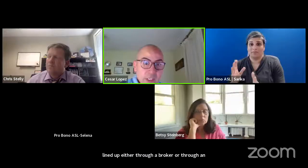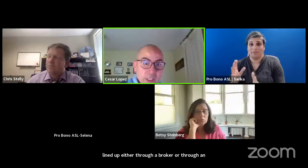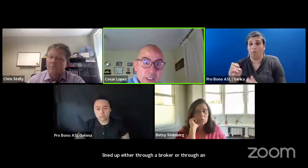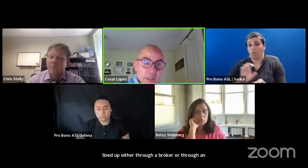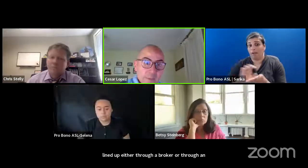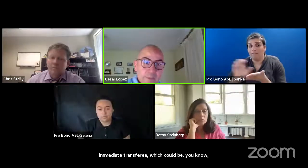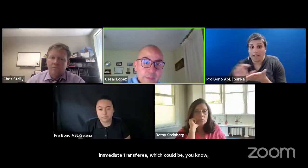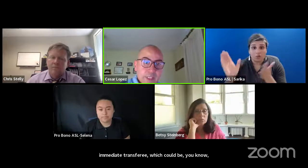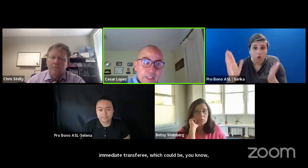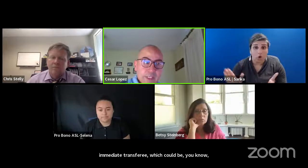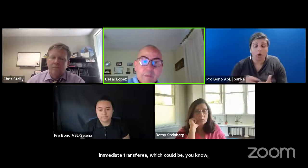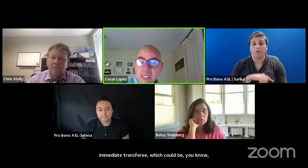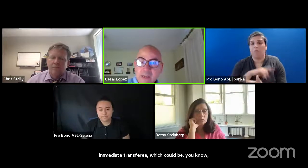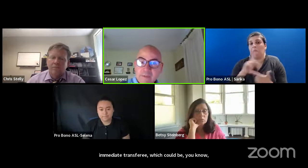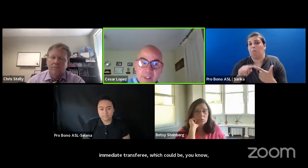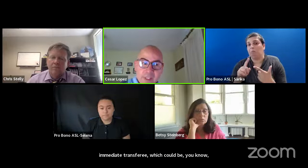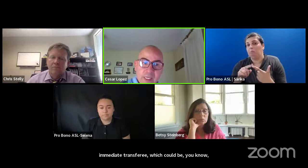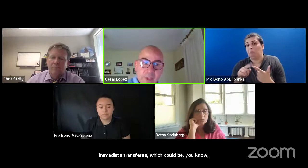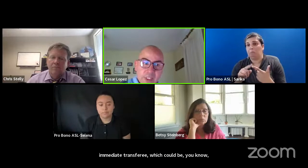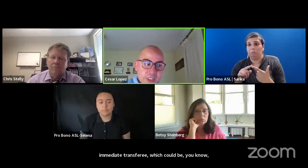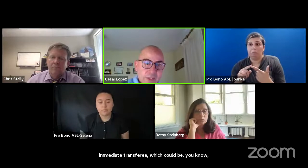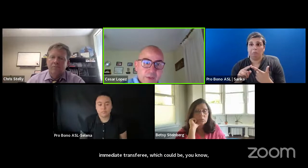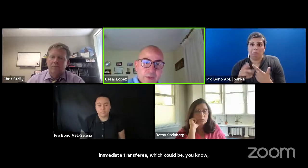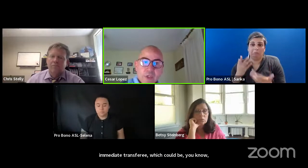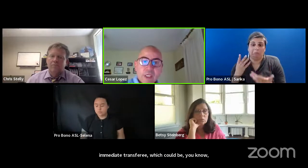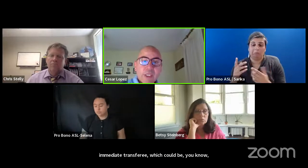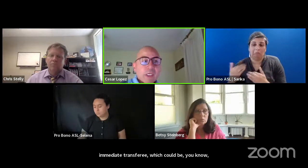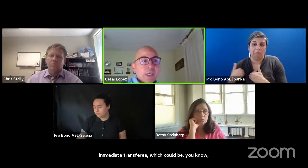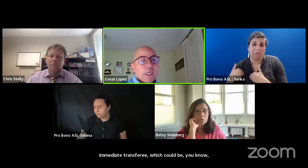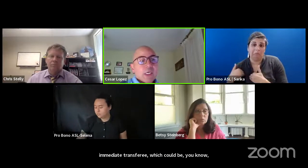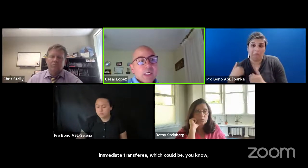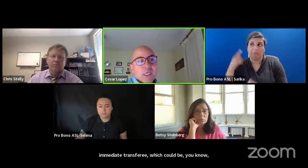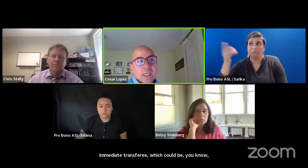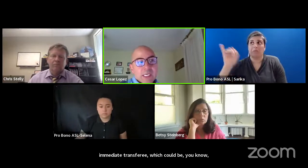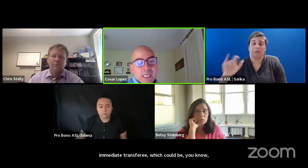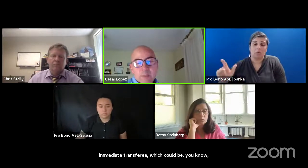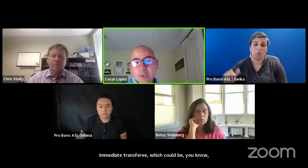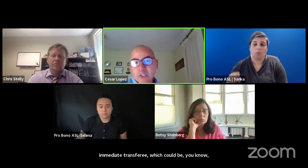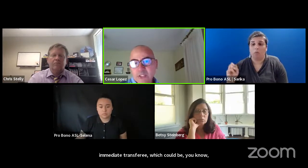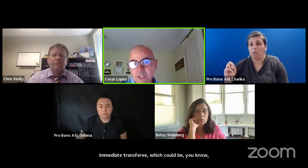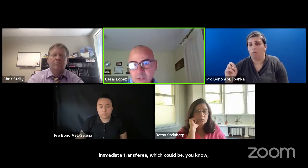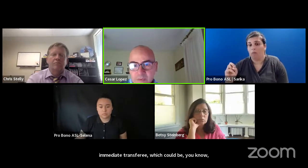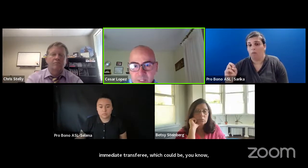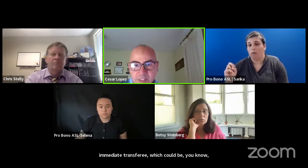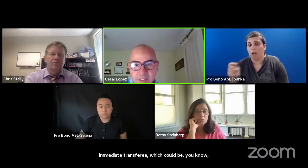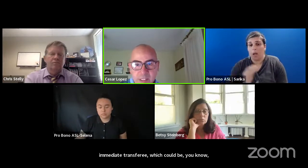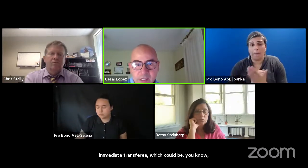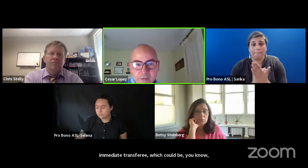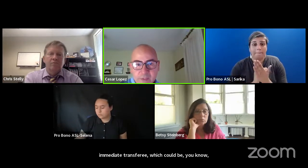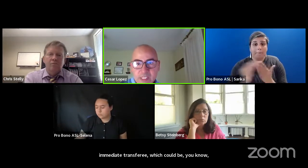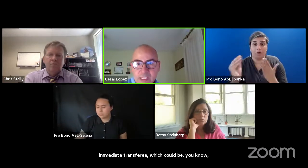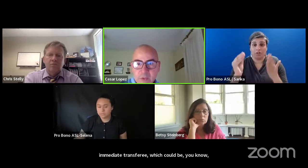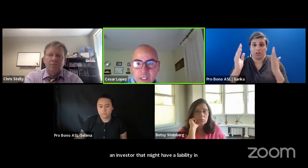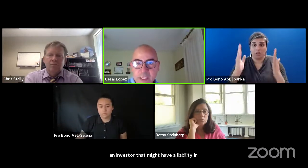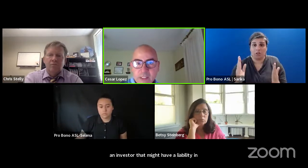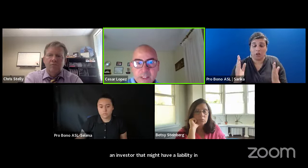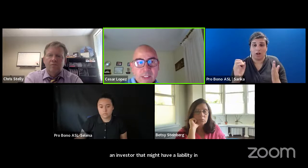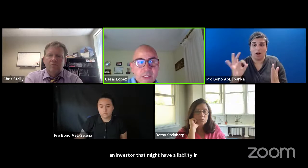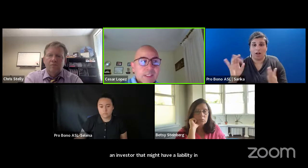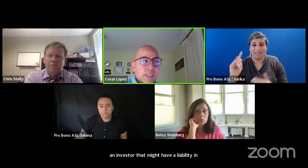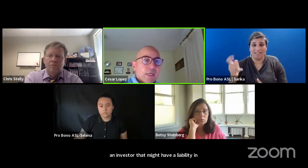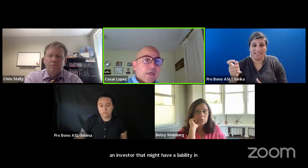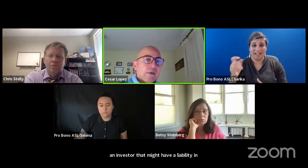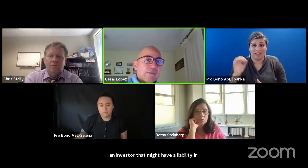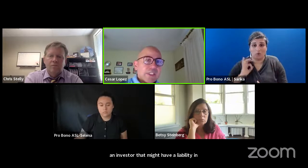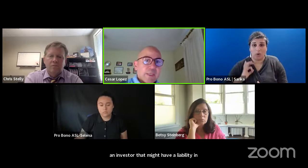um, that might have a liability in Illinois. Uh, a purchaser of the, of the tax credit,